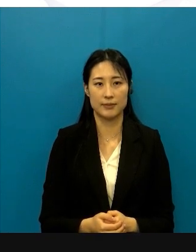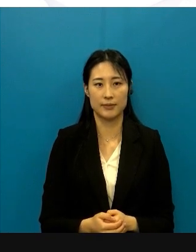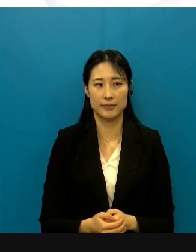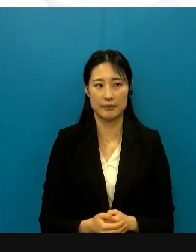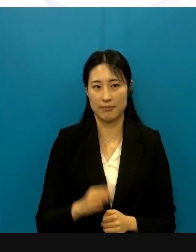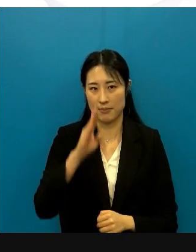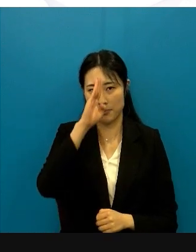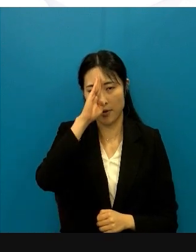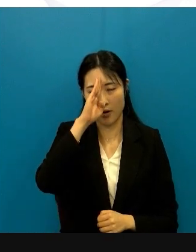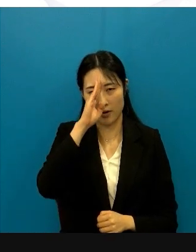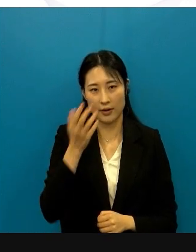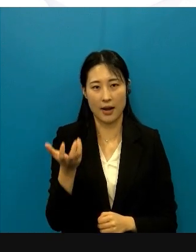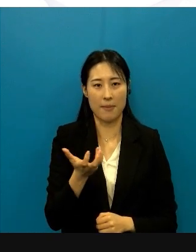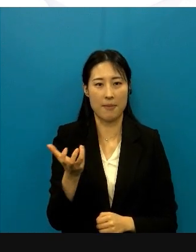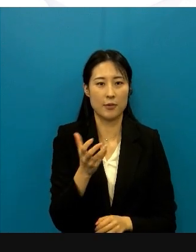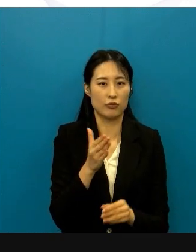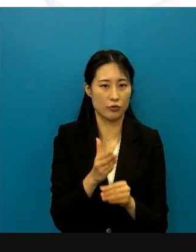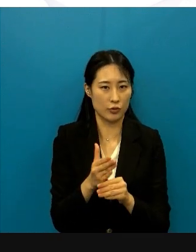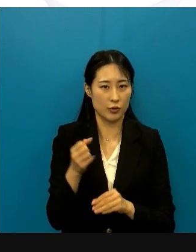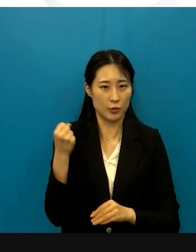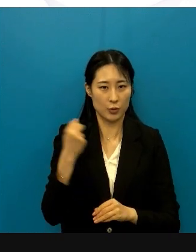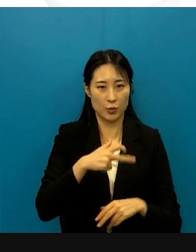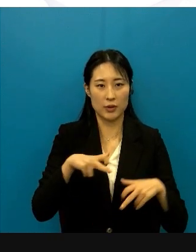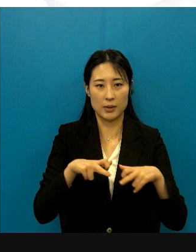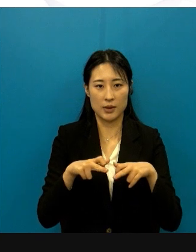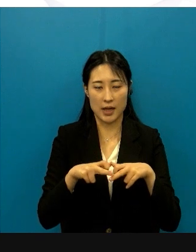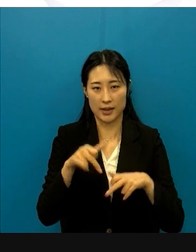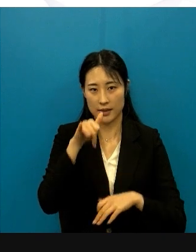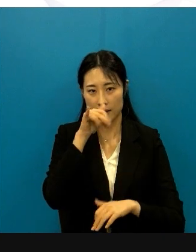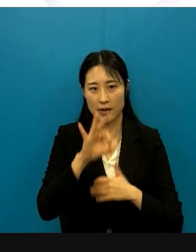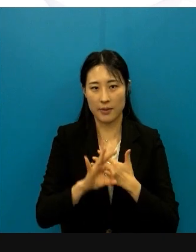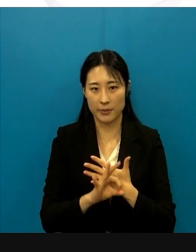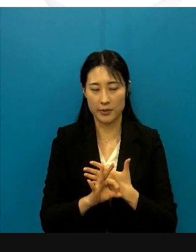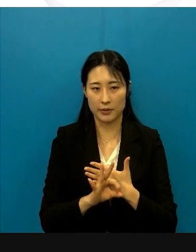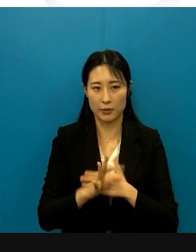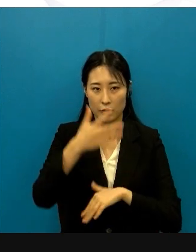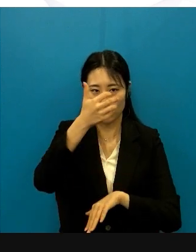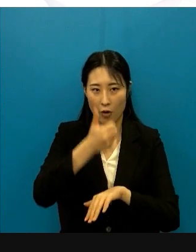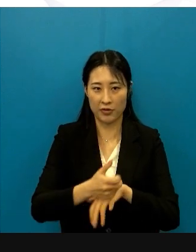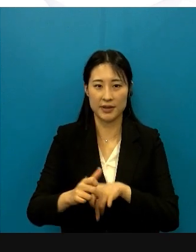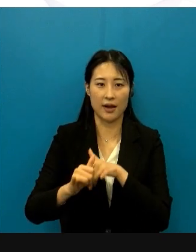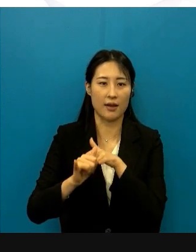So this objection is mainly that